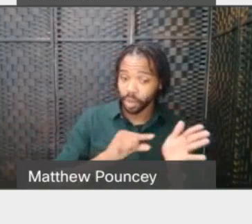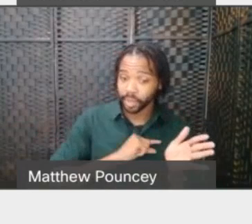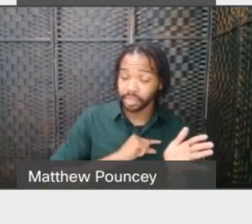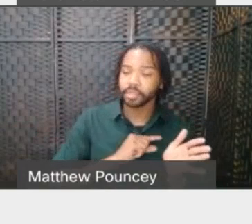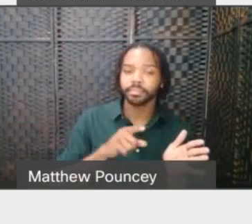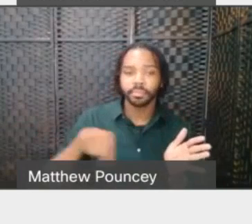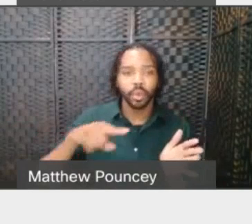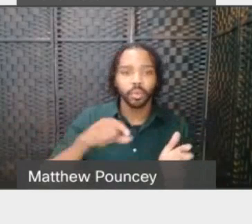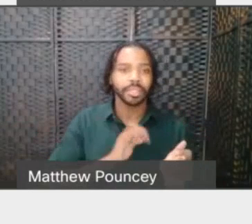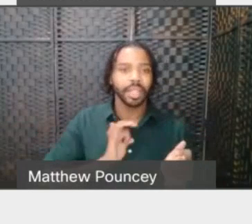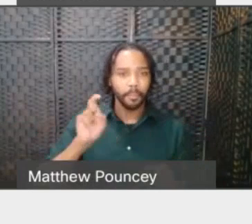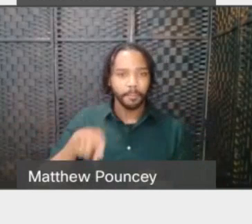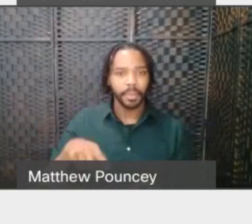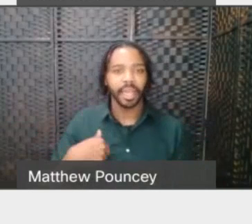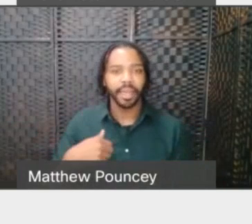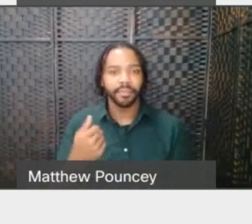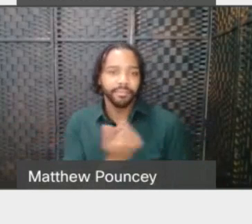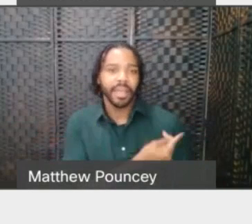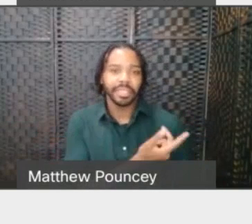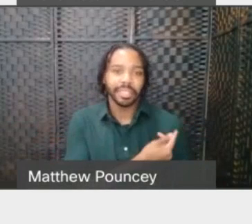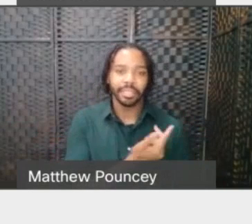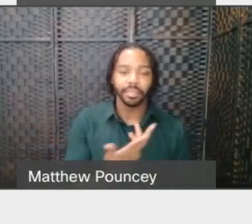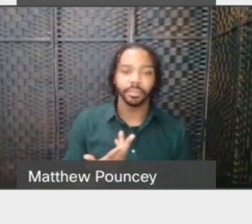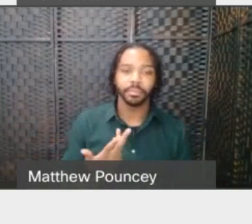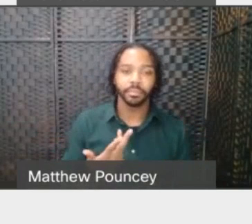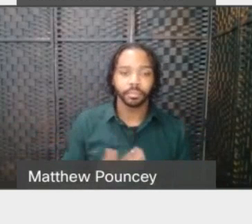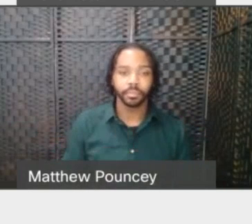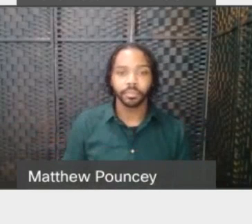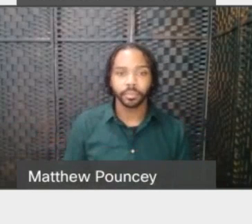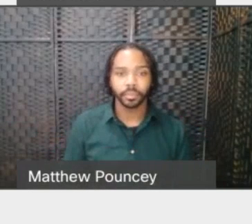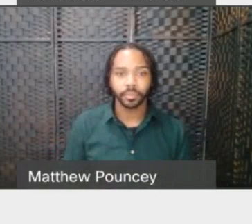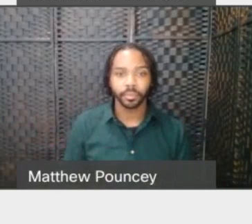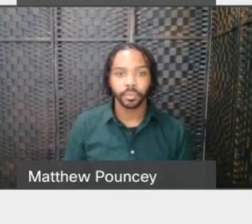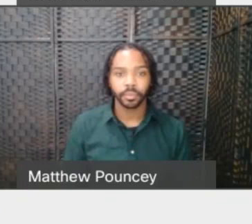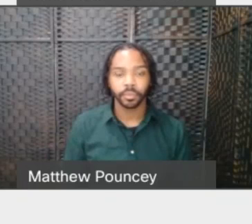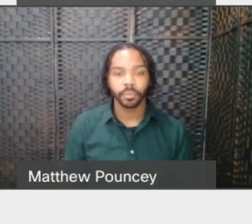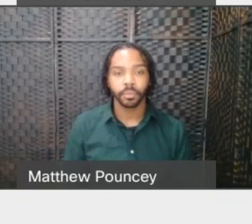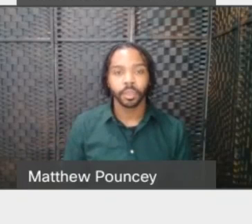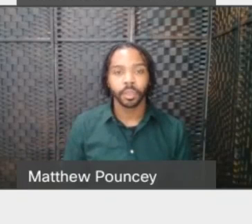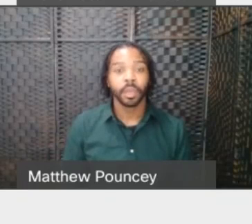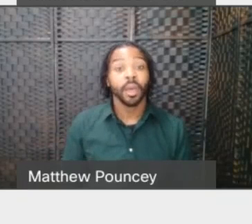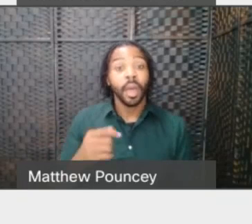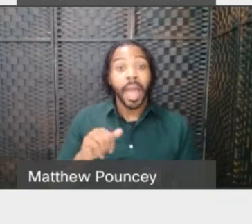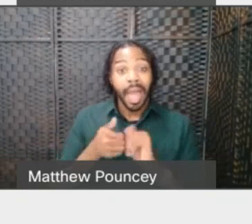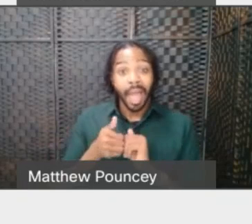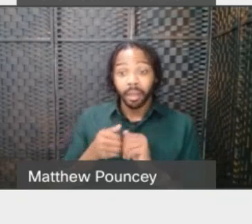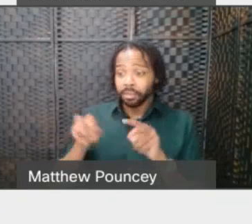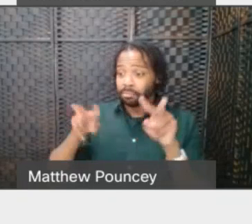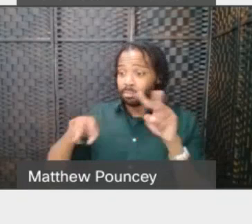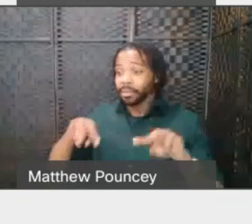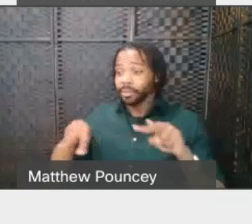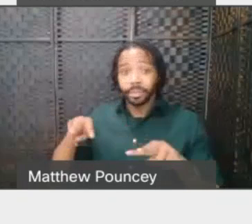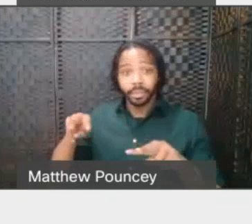In terms of monitoring that. We'll monitor